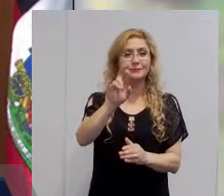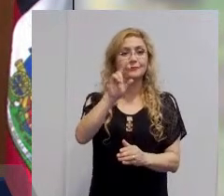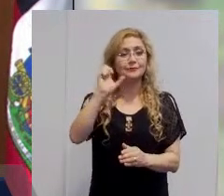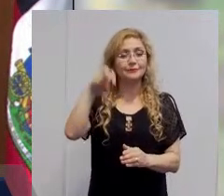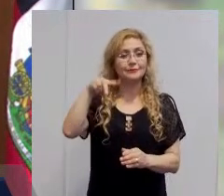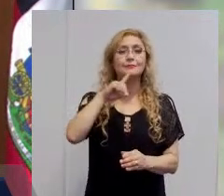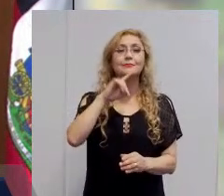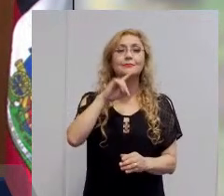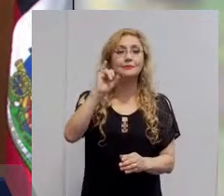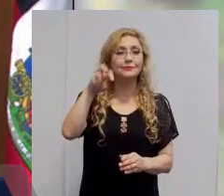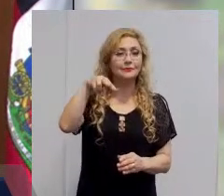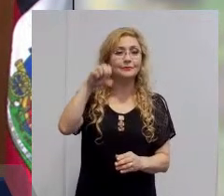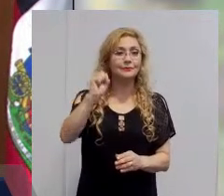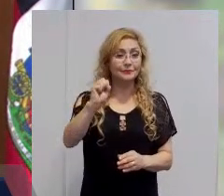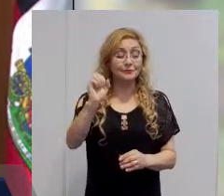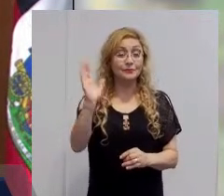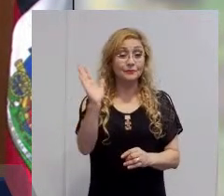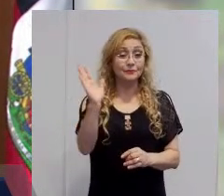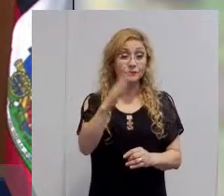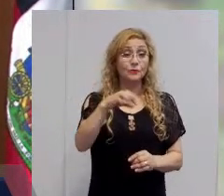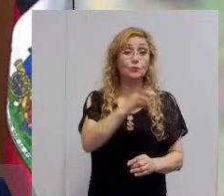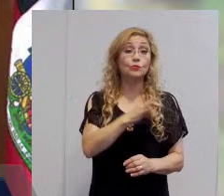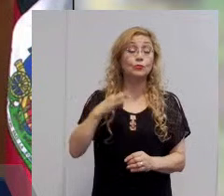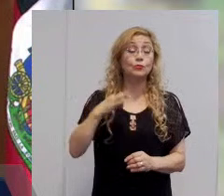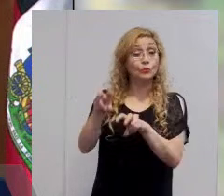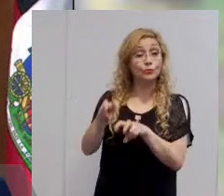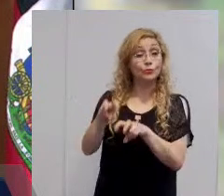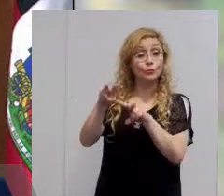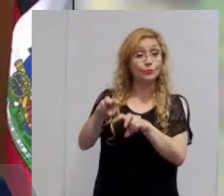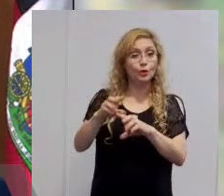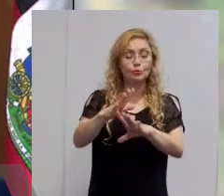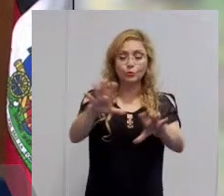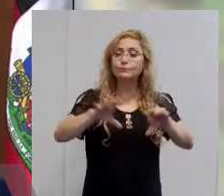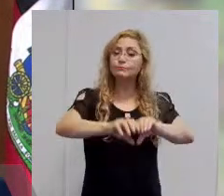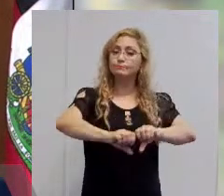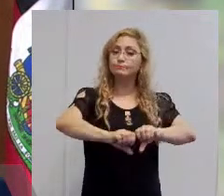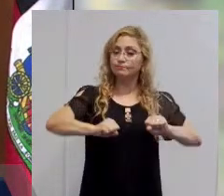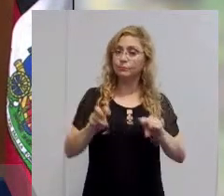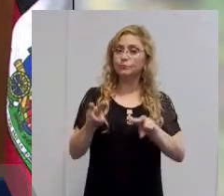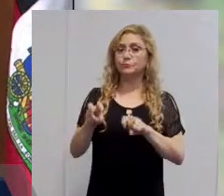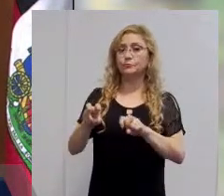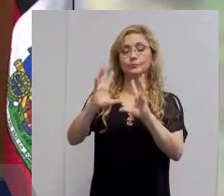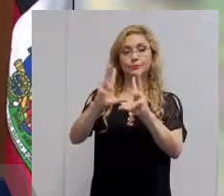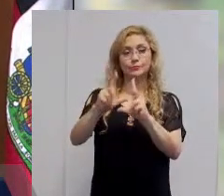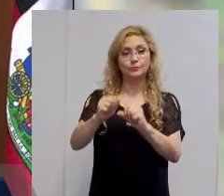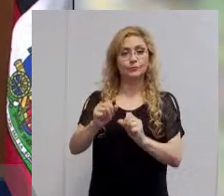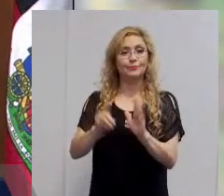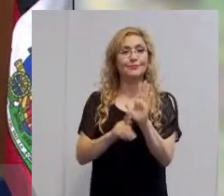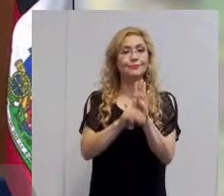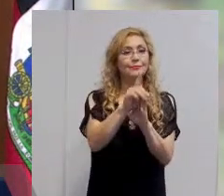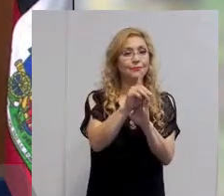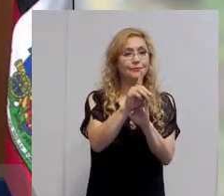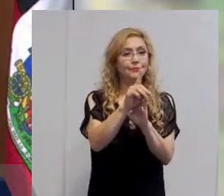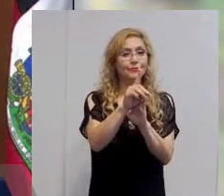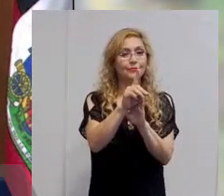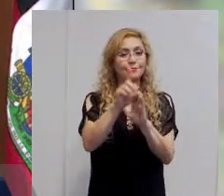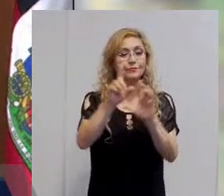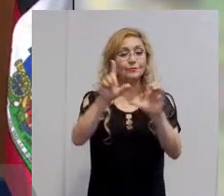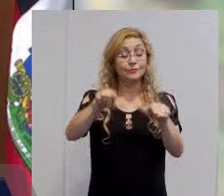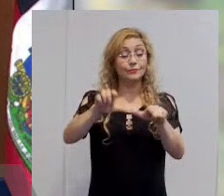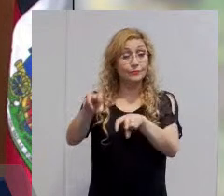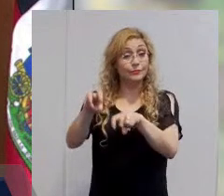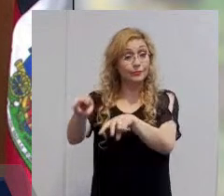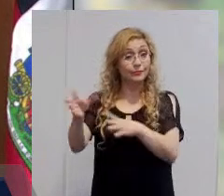Panama and from the Minister of Agriculture. We are truly committed to family farming